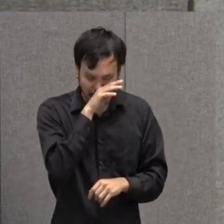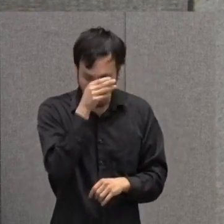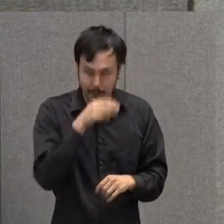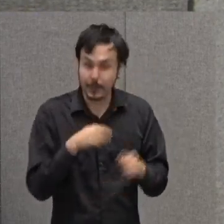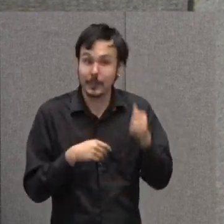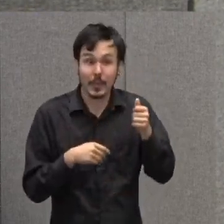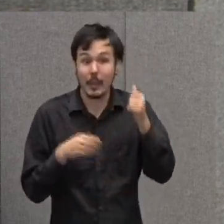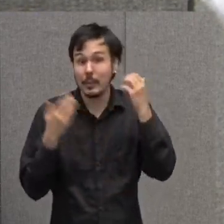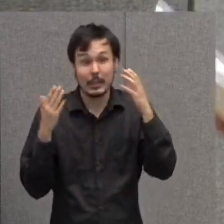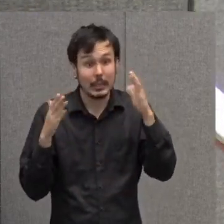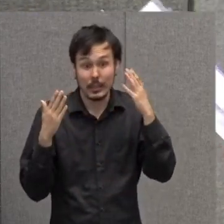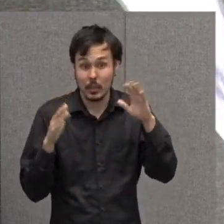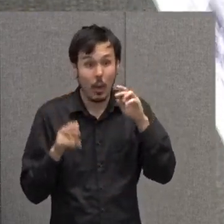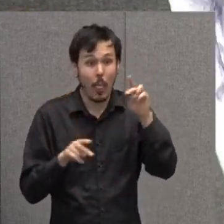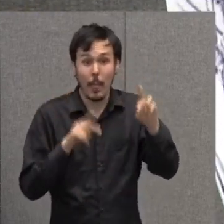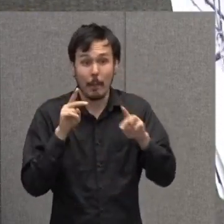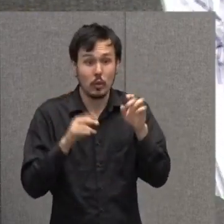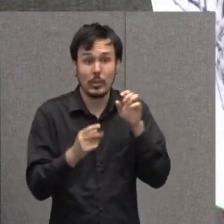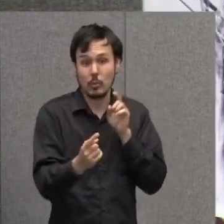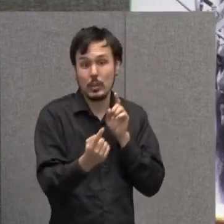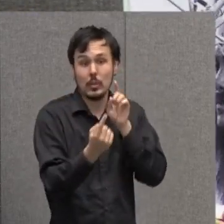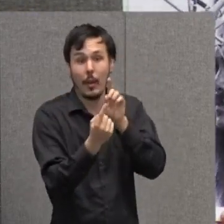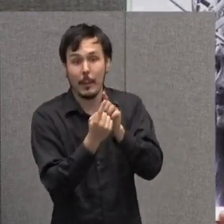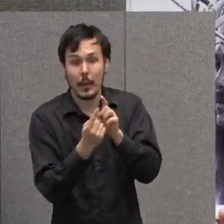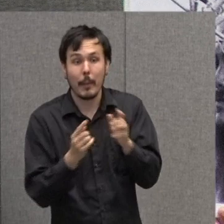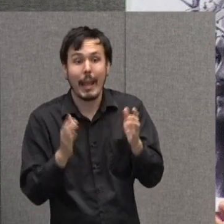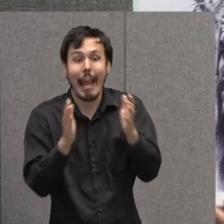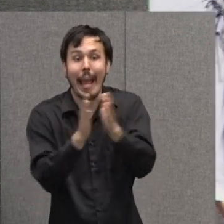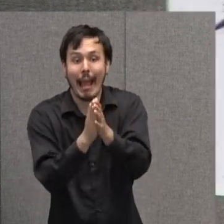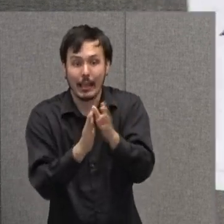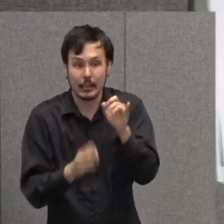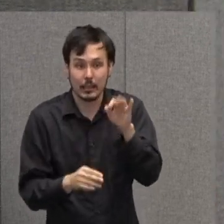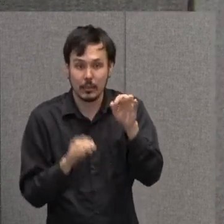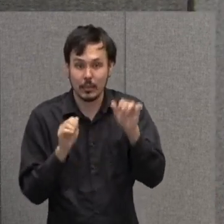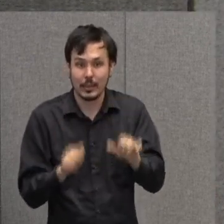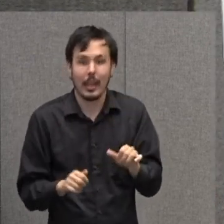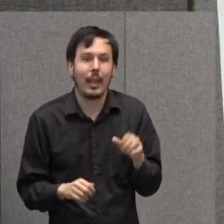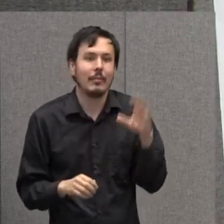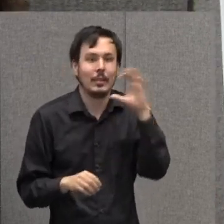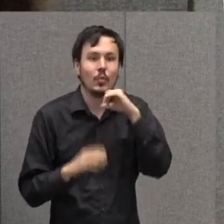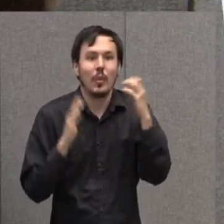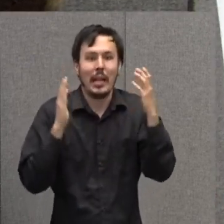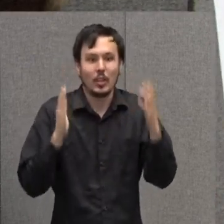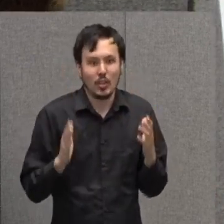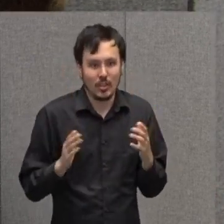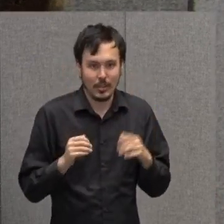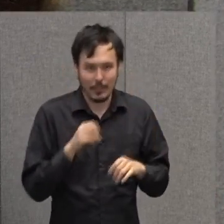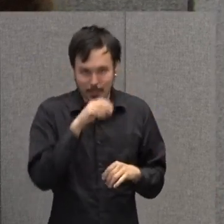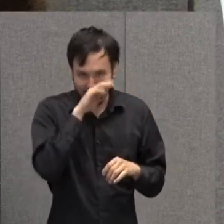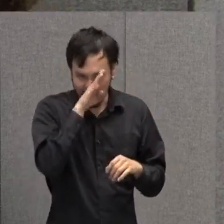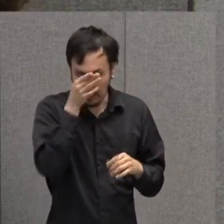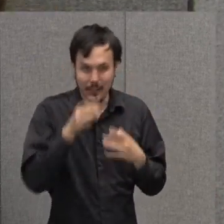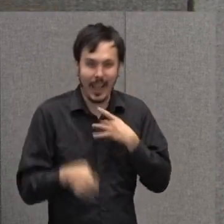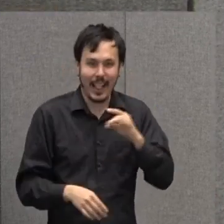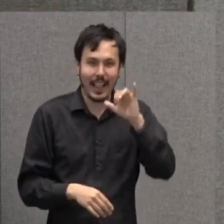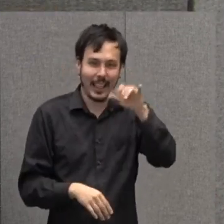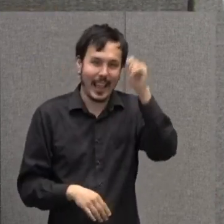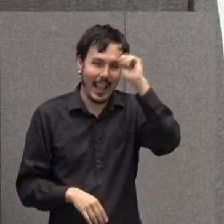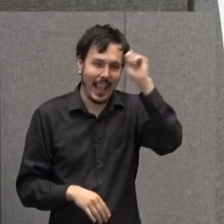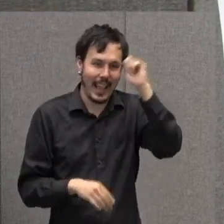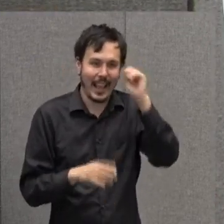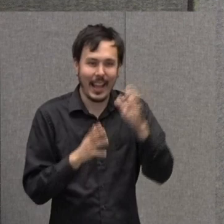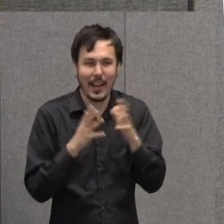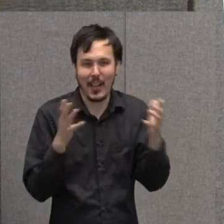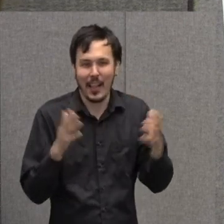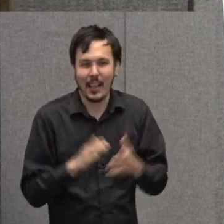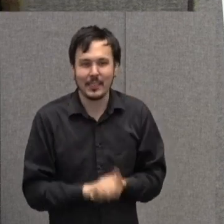He didn't know these people. He would just walk up to them and ask them. These perfect strangers to model these. I like this one a lot. I know these